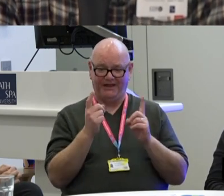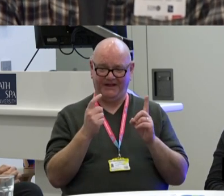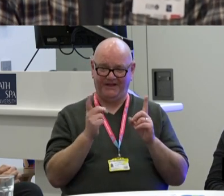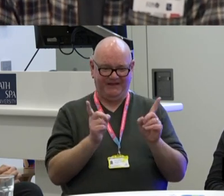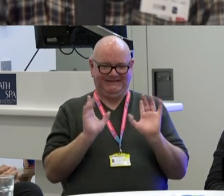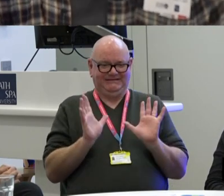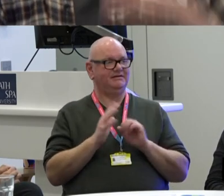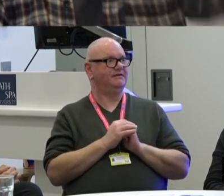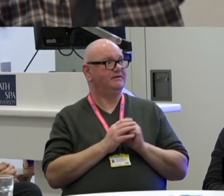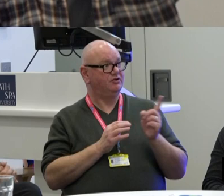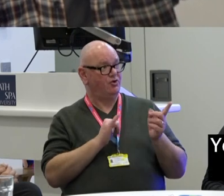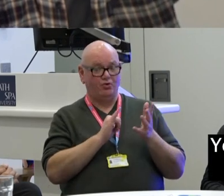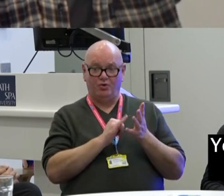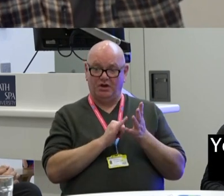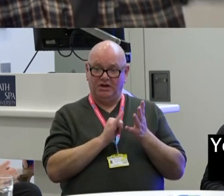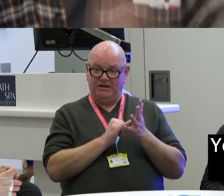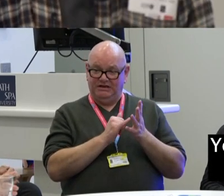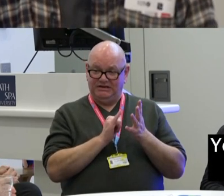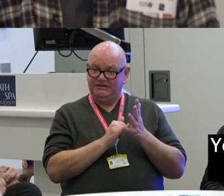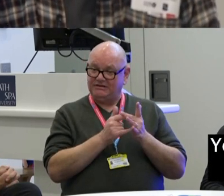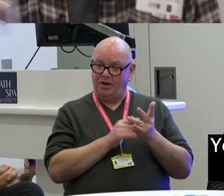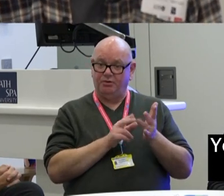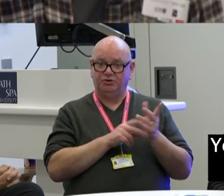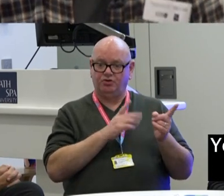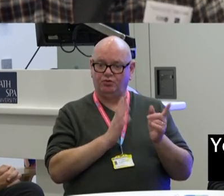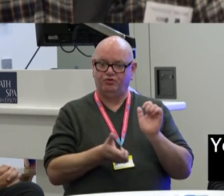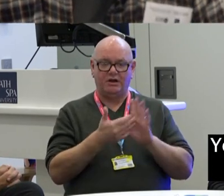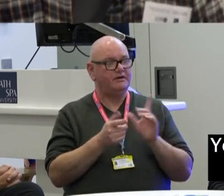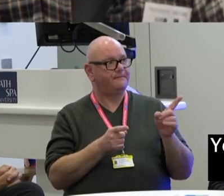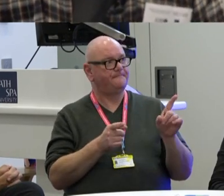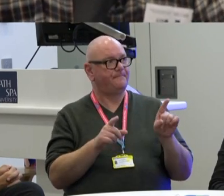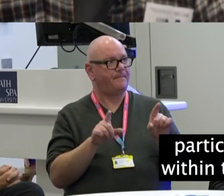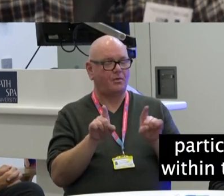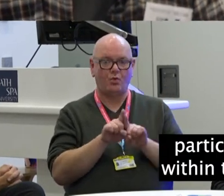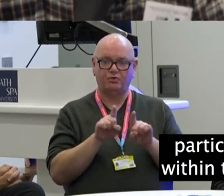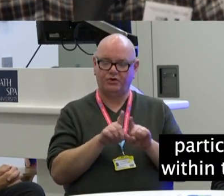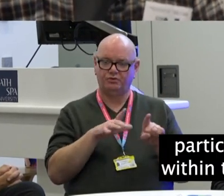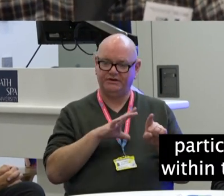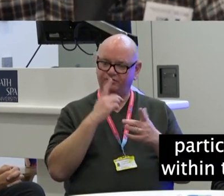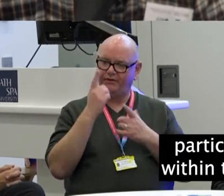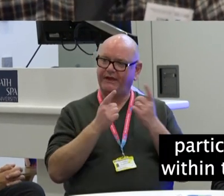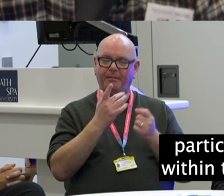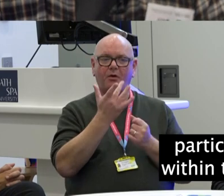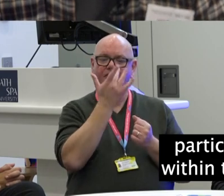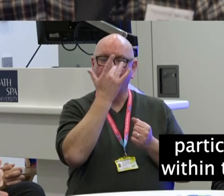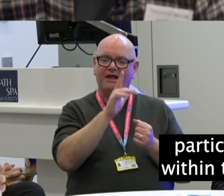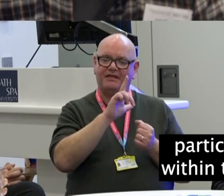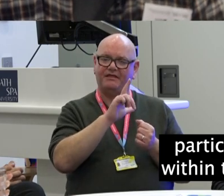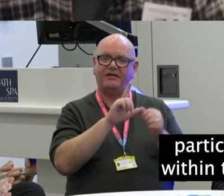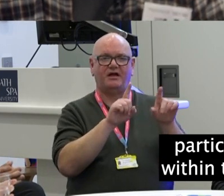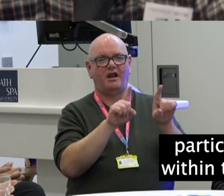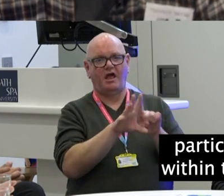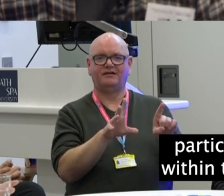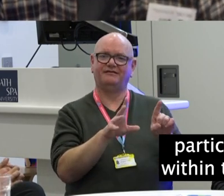Brilliant. Simon, anything to add? Yeah, I think it's also about unpicking the myth, particularly of the individual genius within things